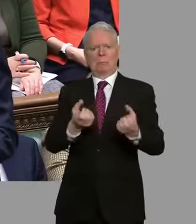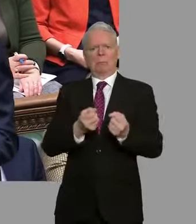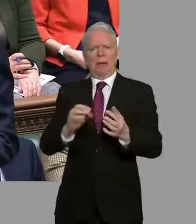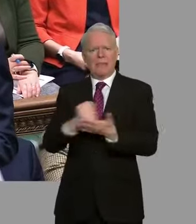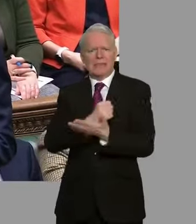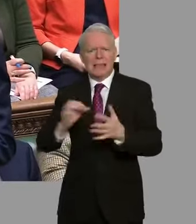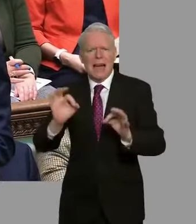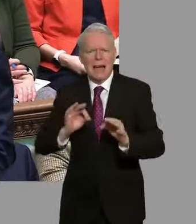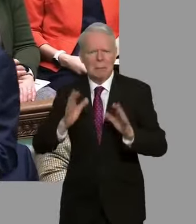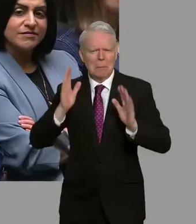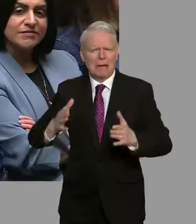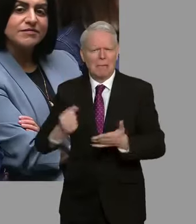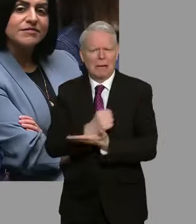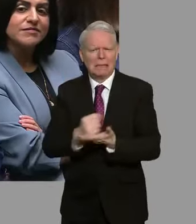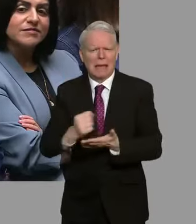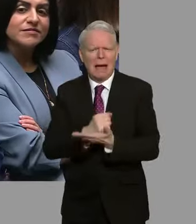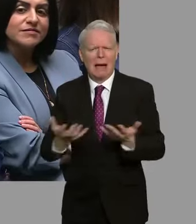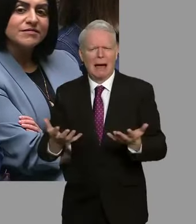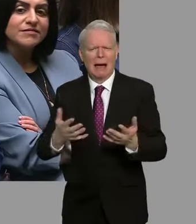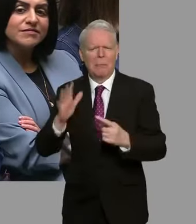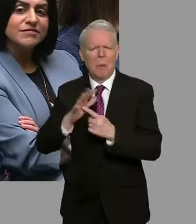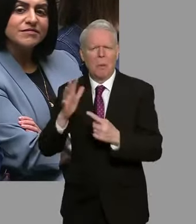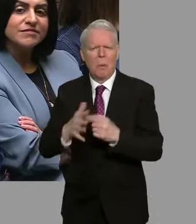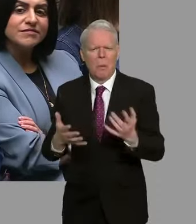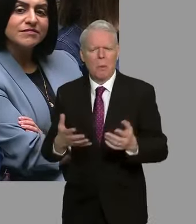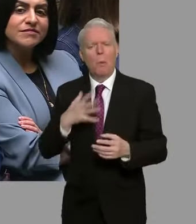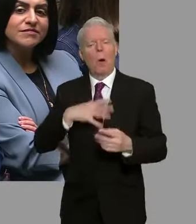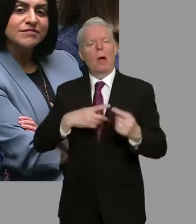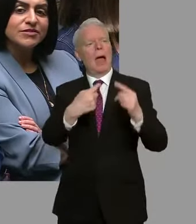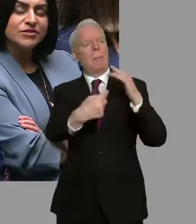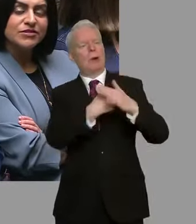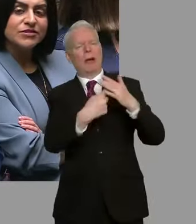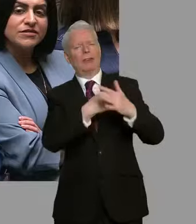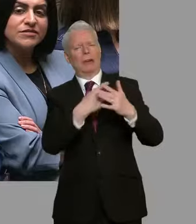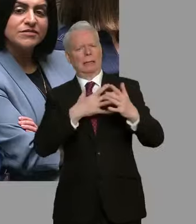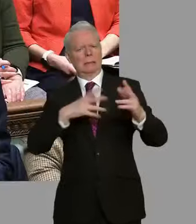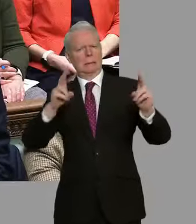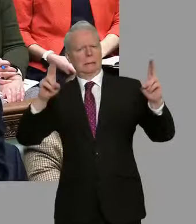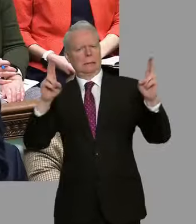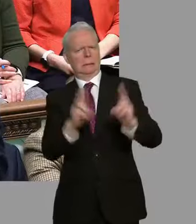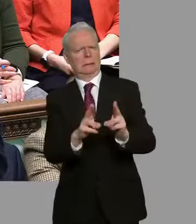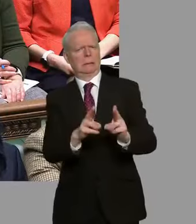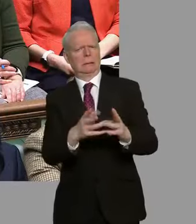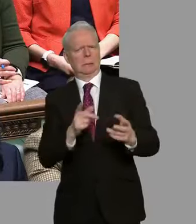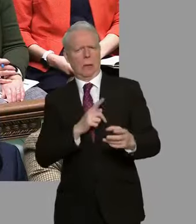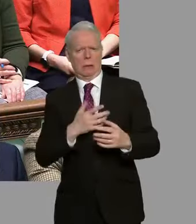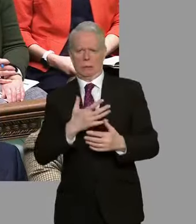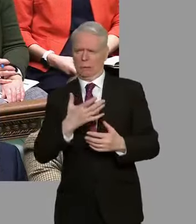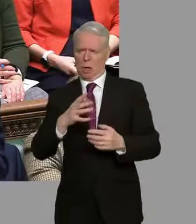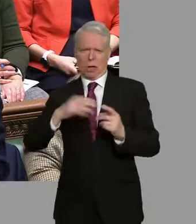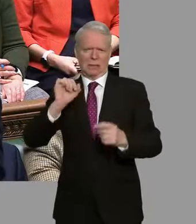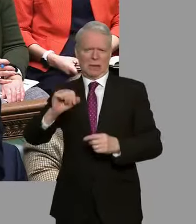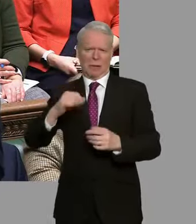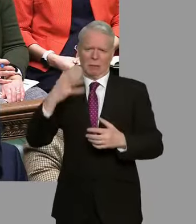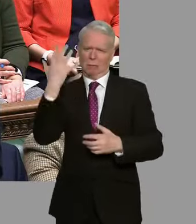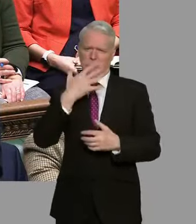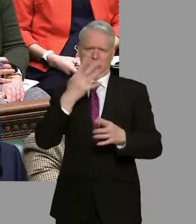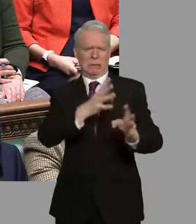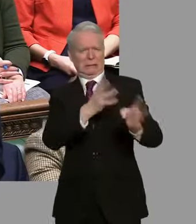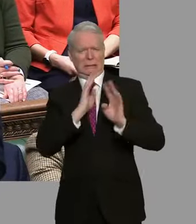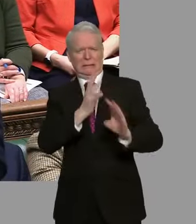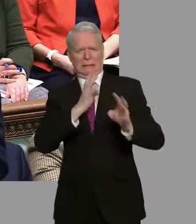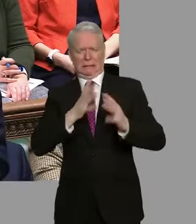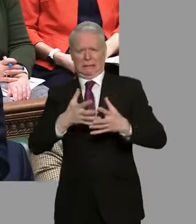to come to our country, to bring their money and their skills so we can grow our economy and pay for our public